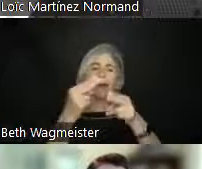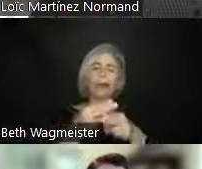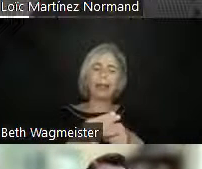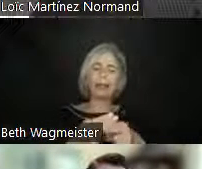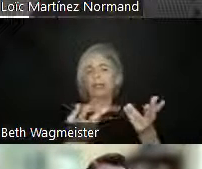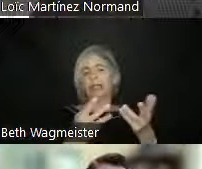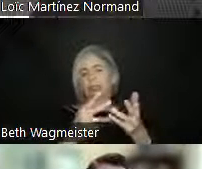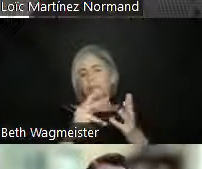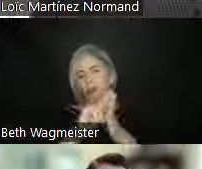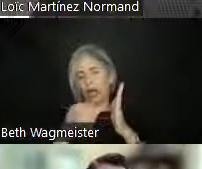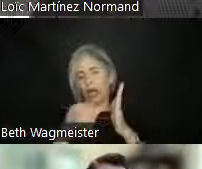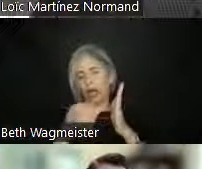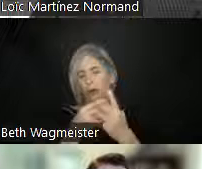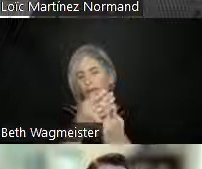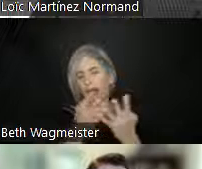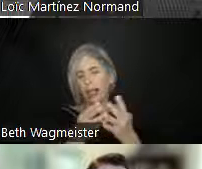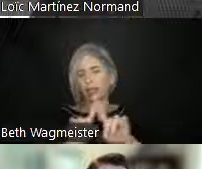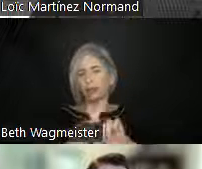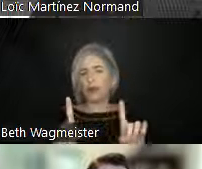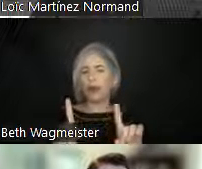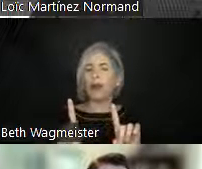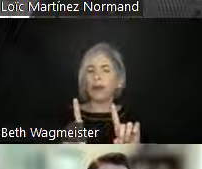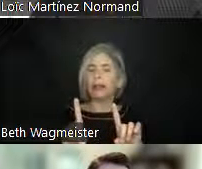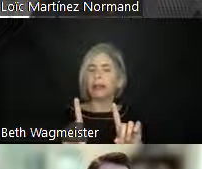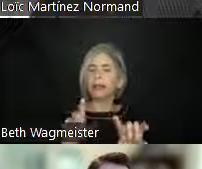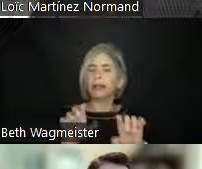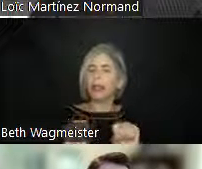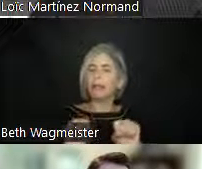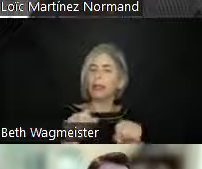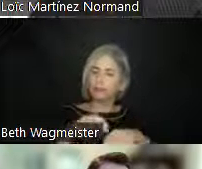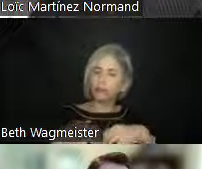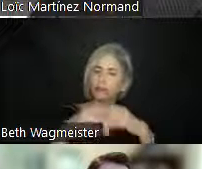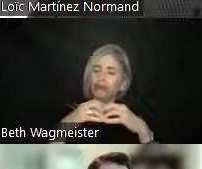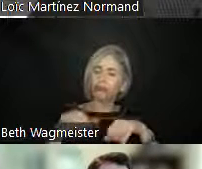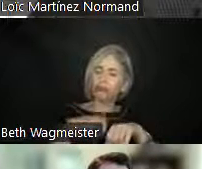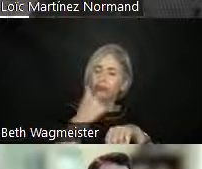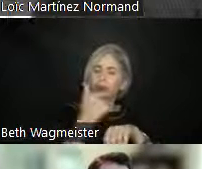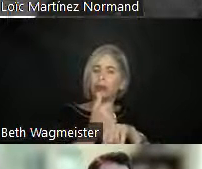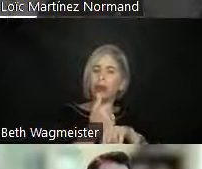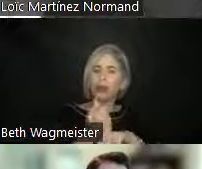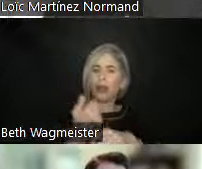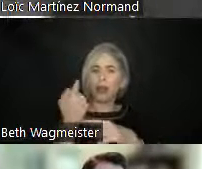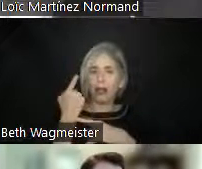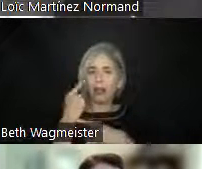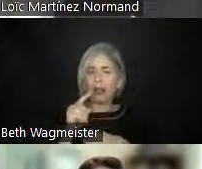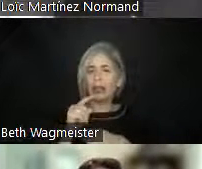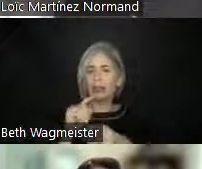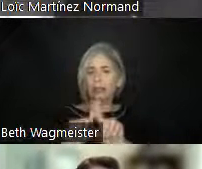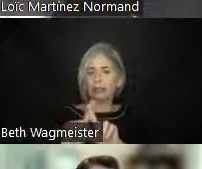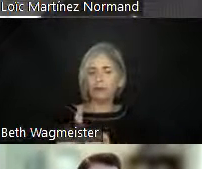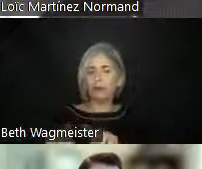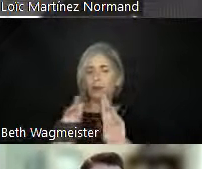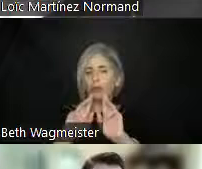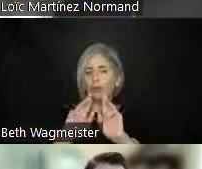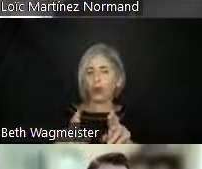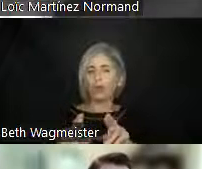or legacy files, but having something that can be built on, much like the WCAG EM report format is something